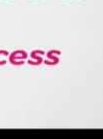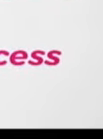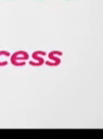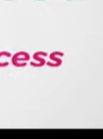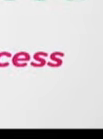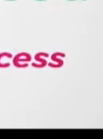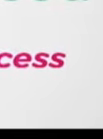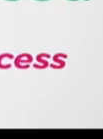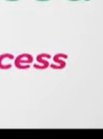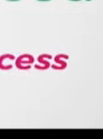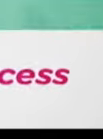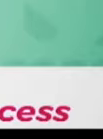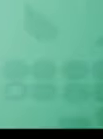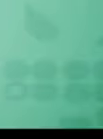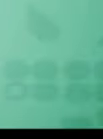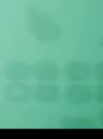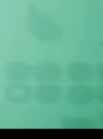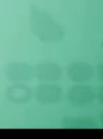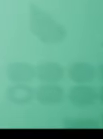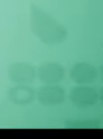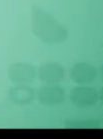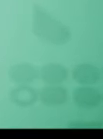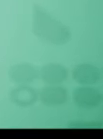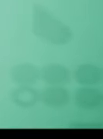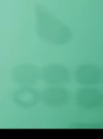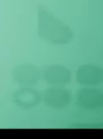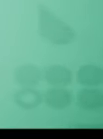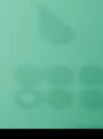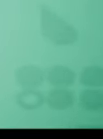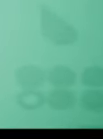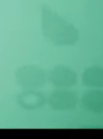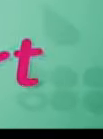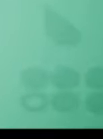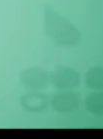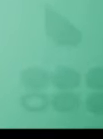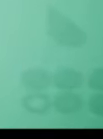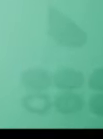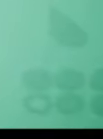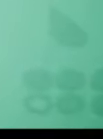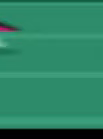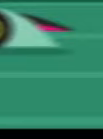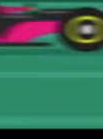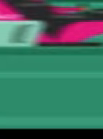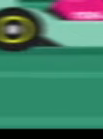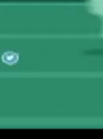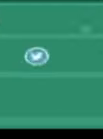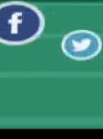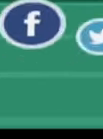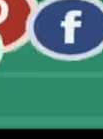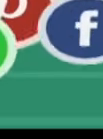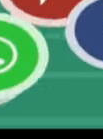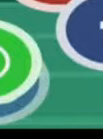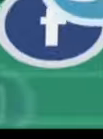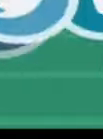Visit entel.com.ng or any of our stores in Lagos, Abuja, and Port Harcourt to get started.